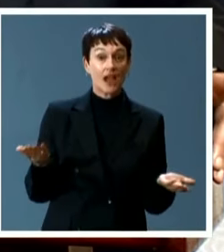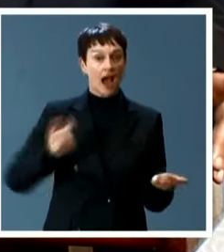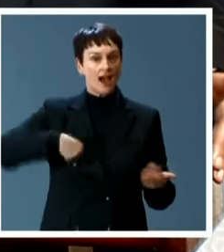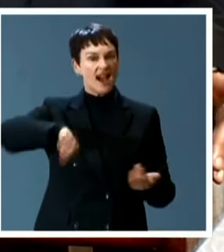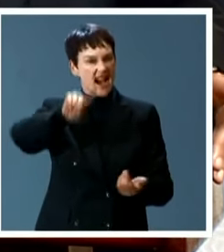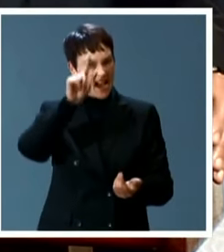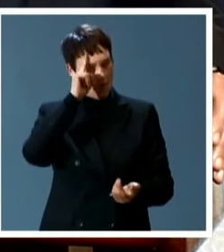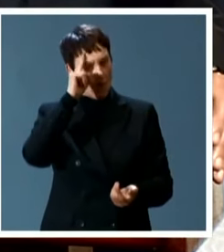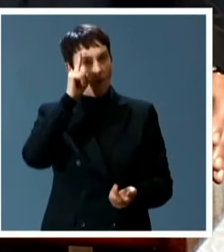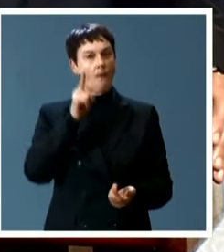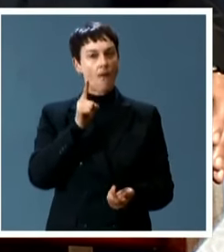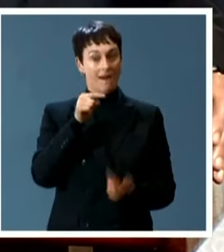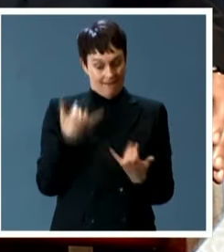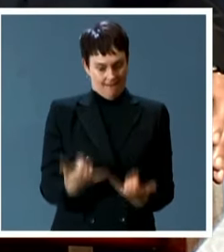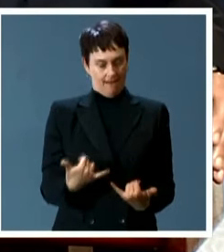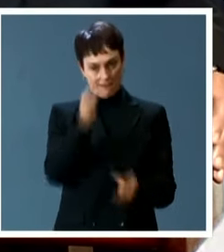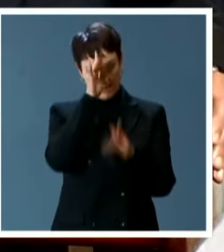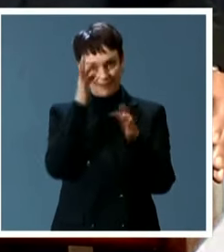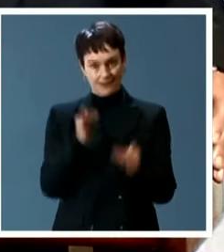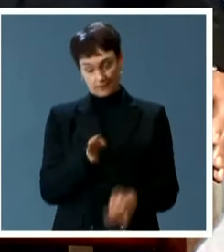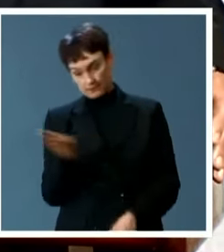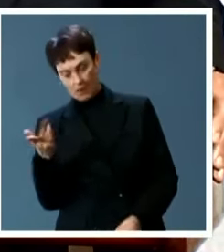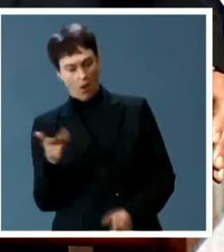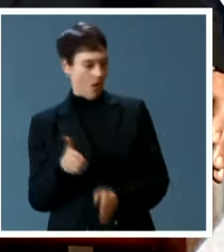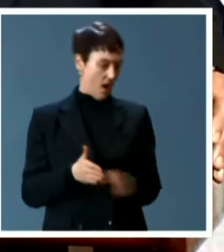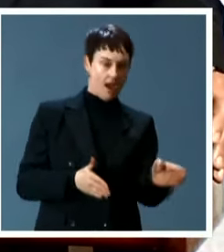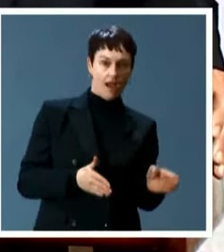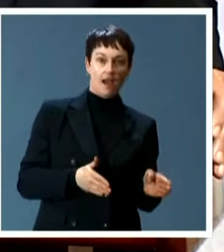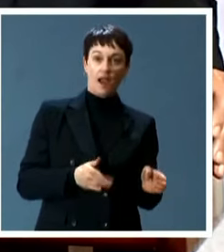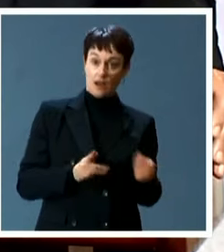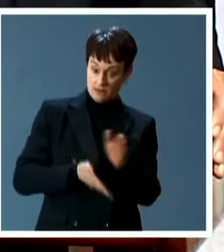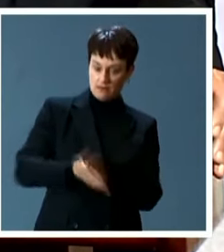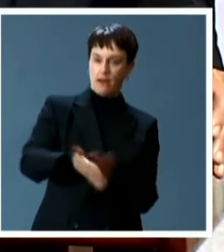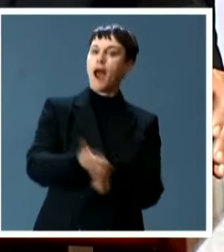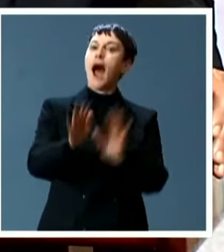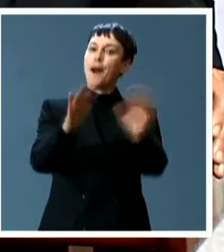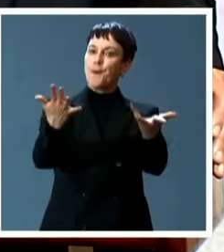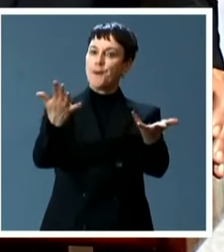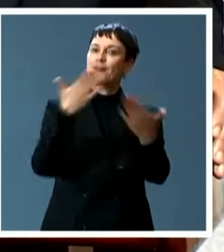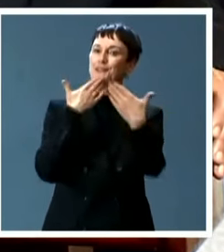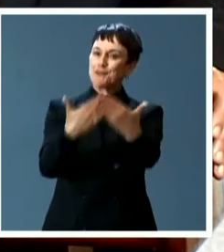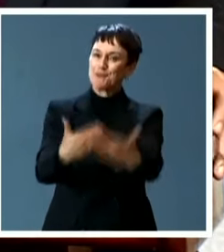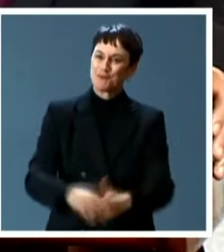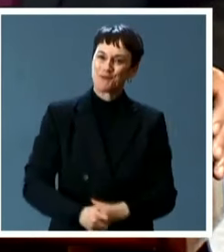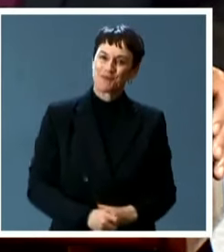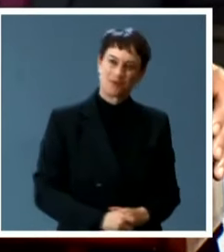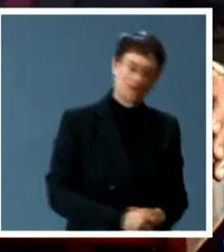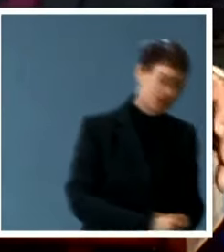which side of history we are on. Thank you.